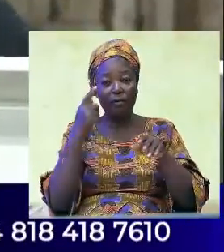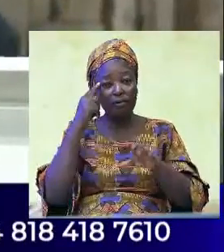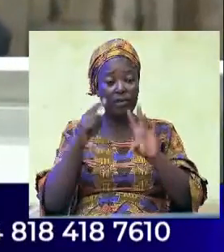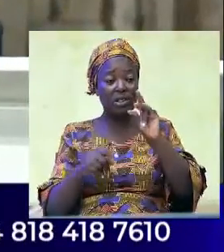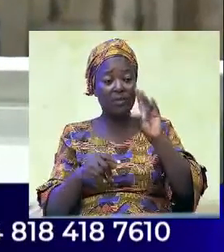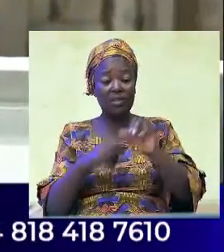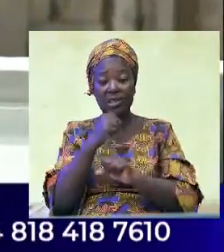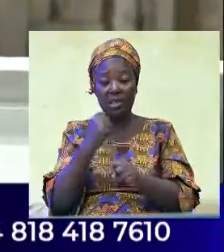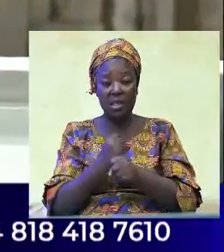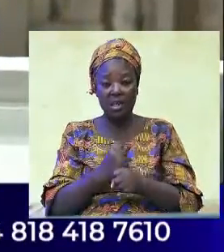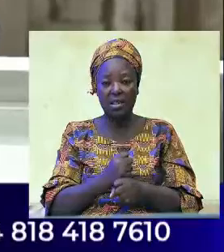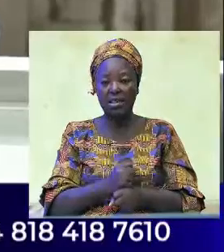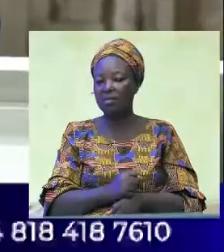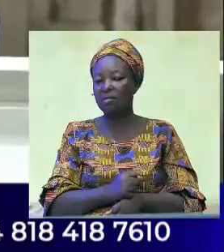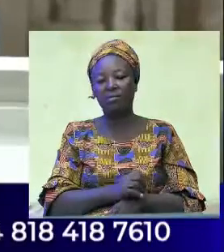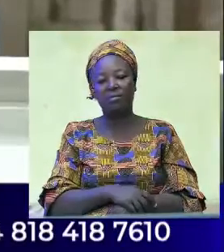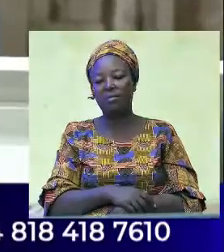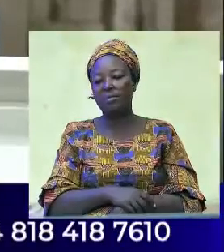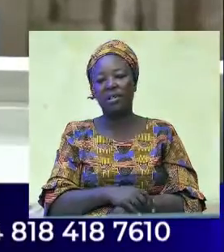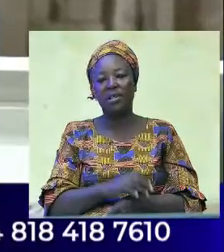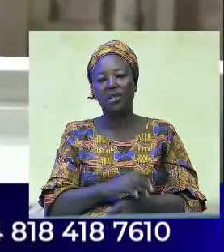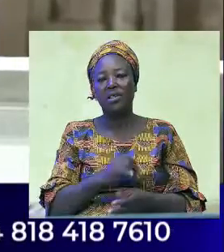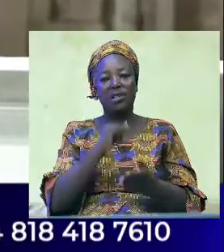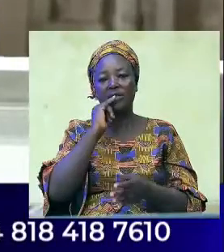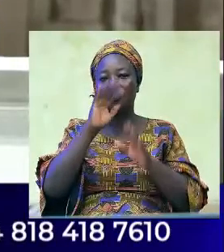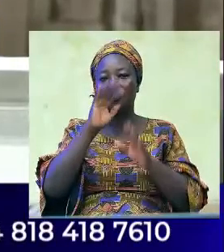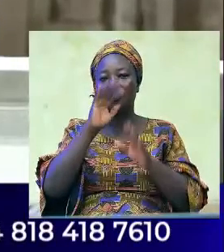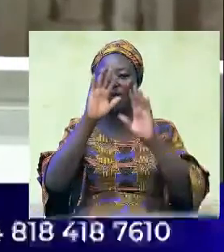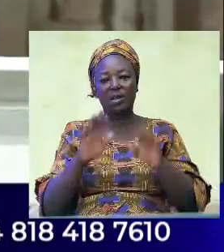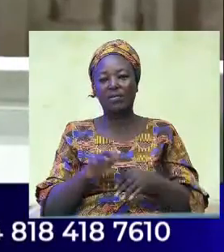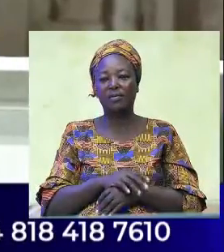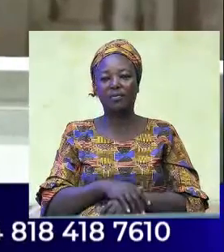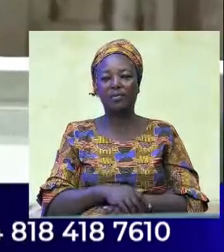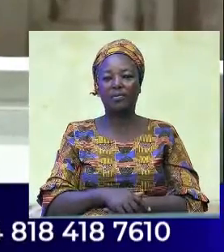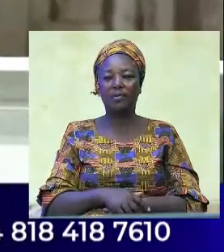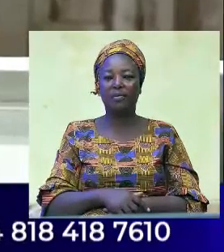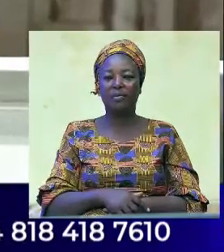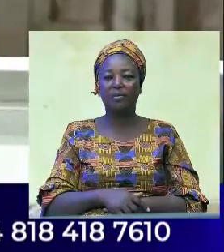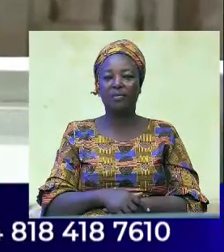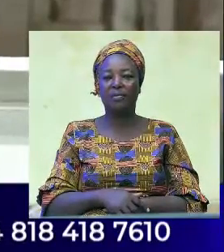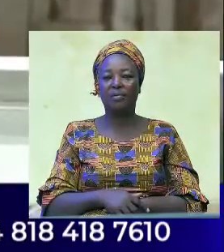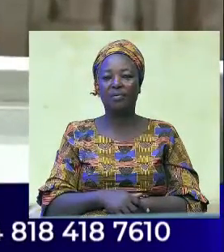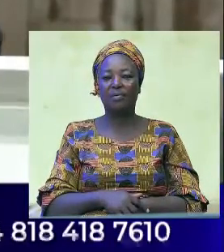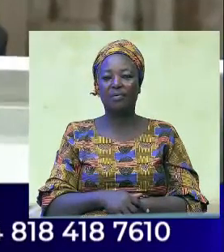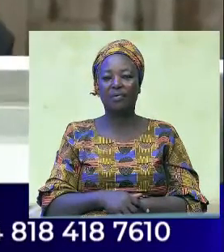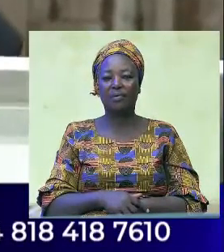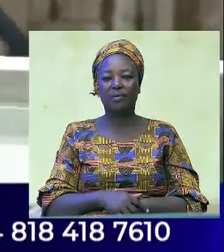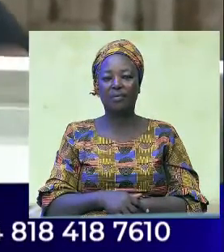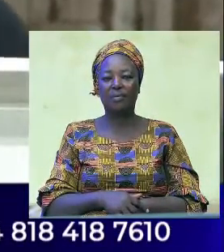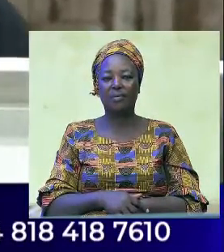easy. Let's hear. Onyoma mere mumma.